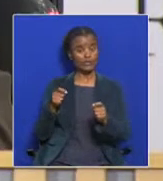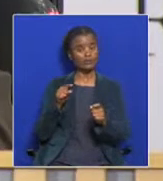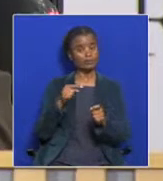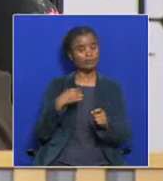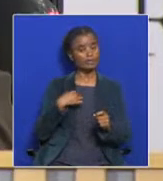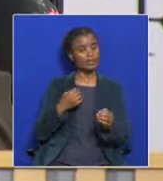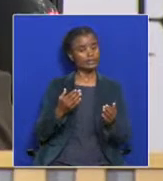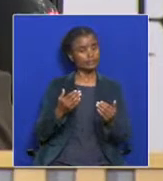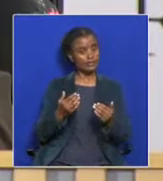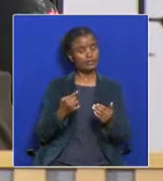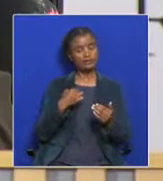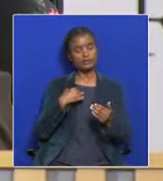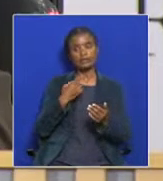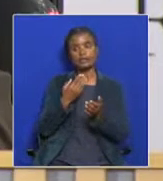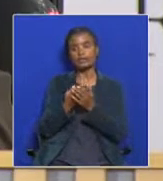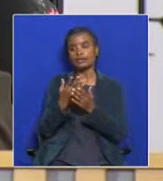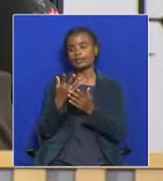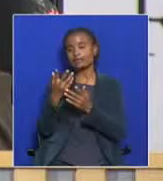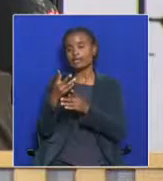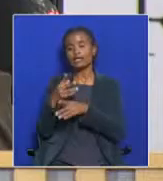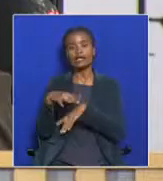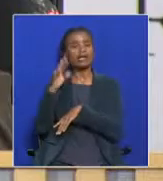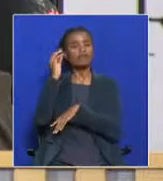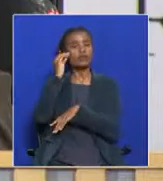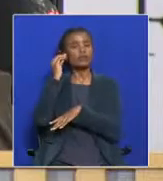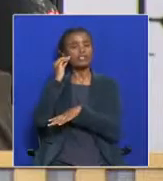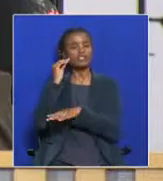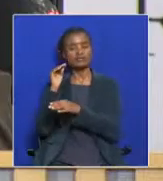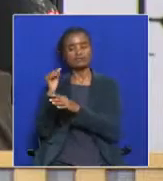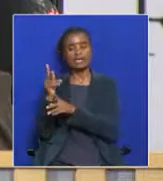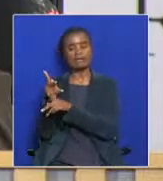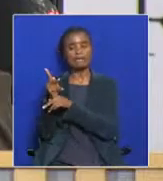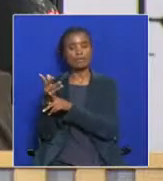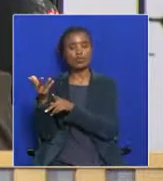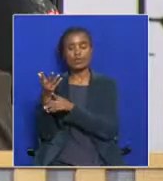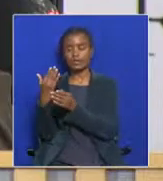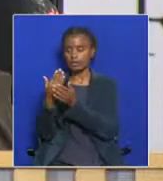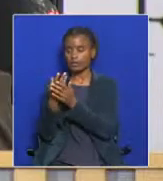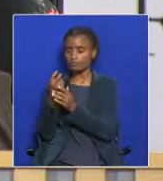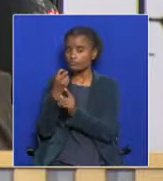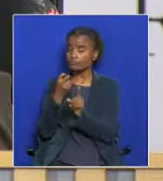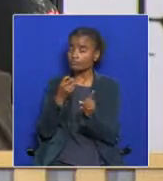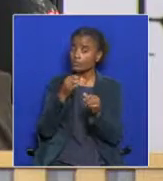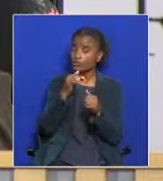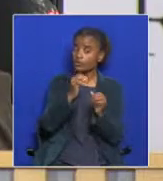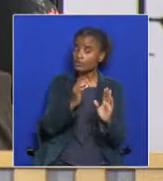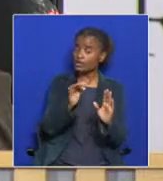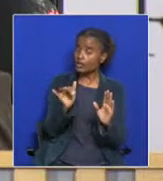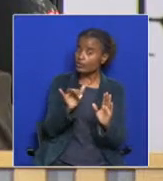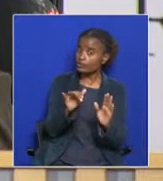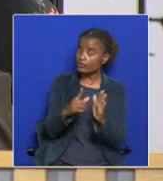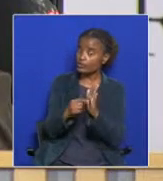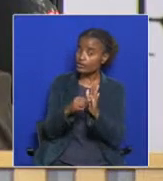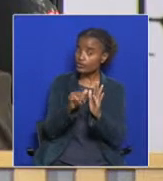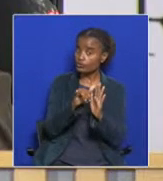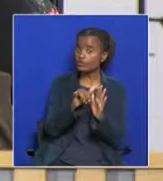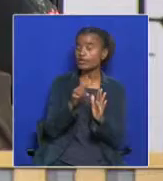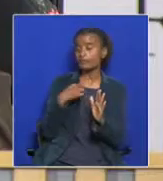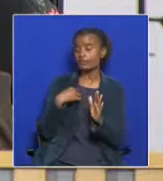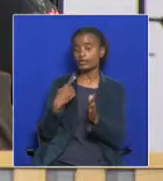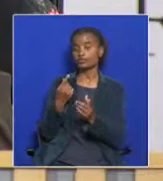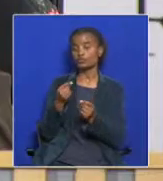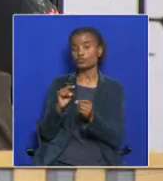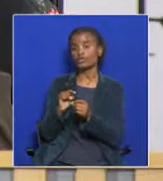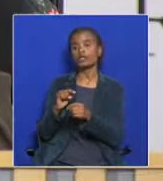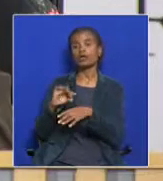they store their data, say, what container are we talking about and what date? I am going to pull out all documentation